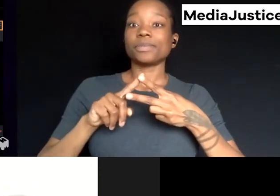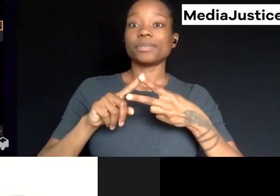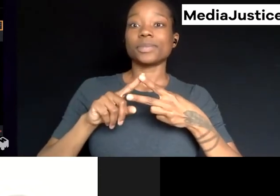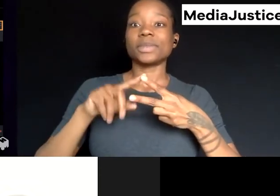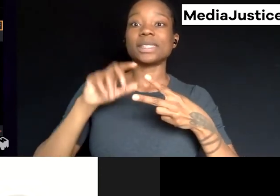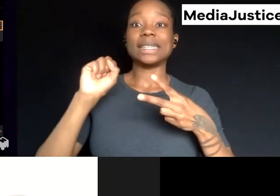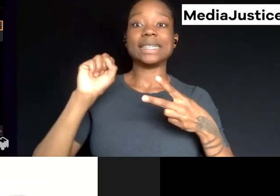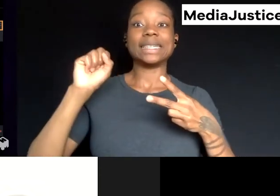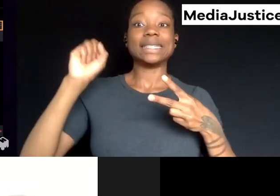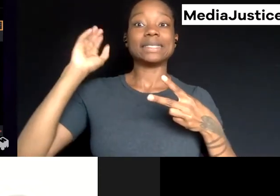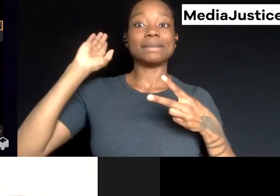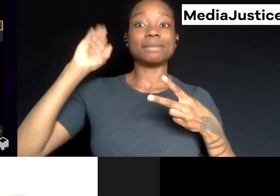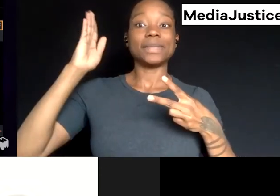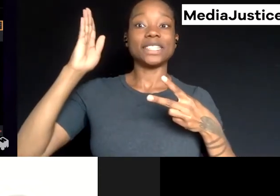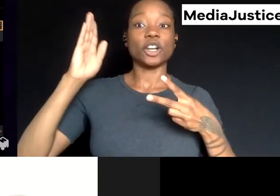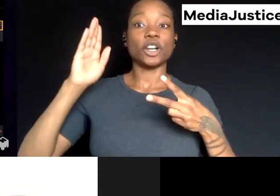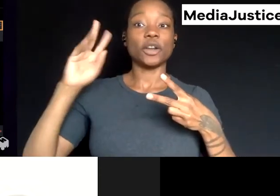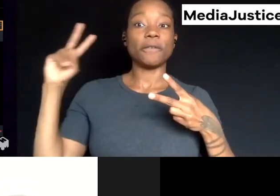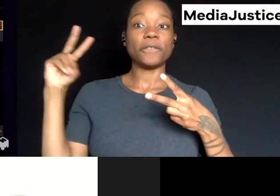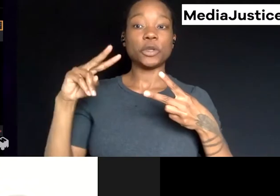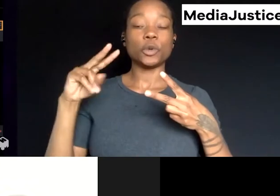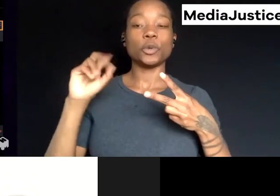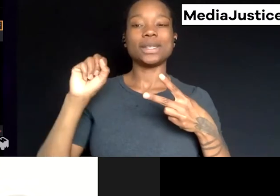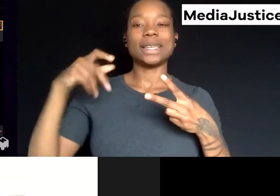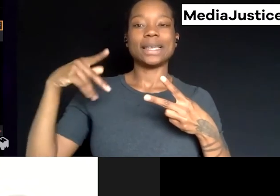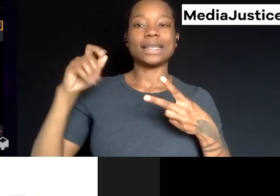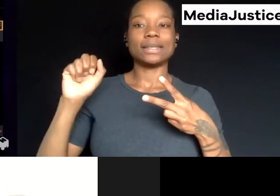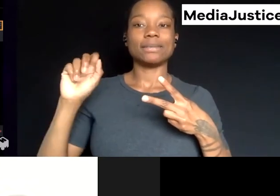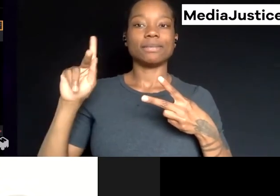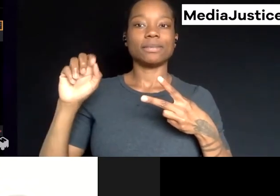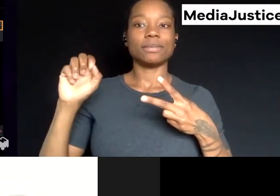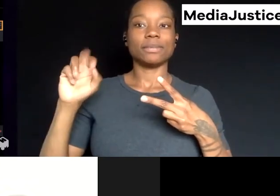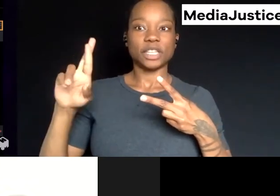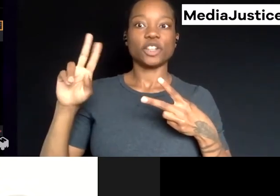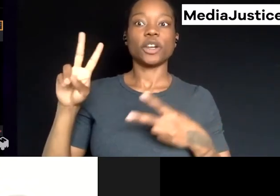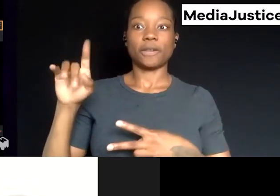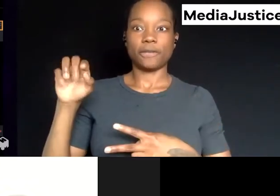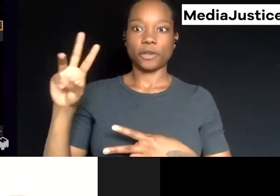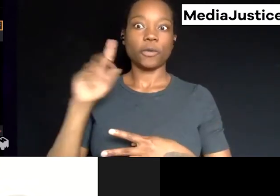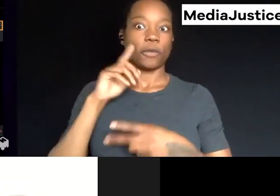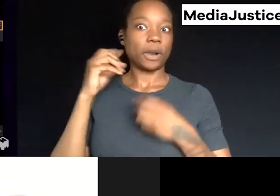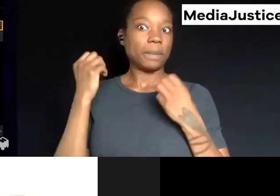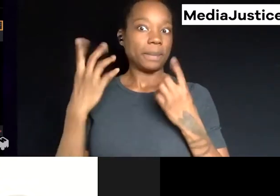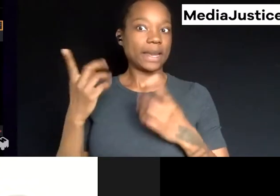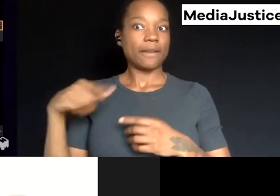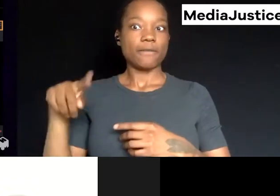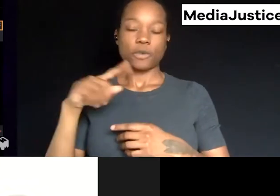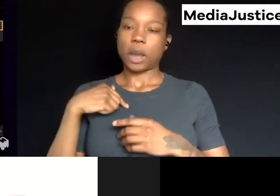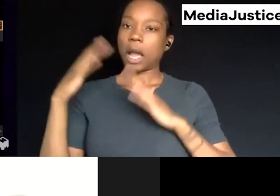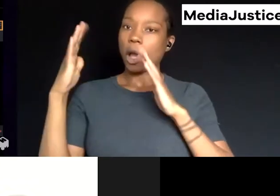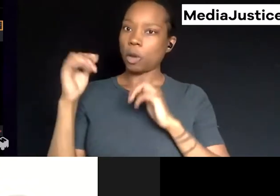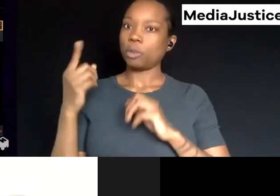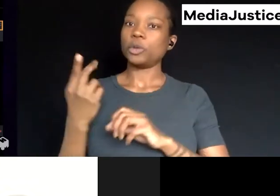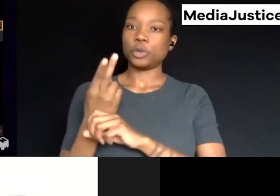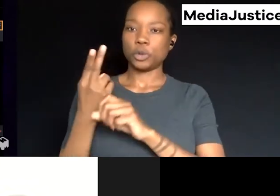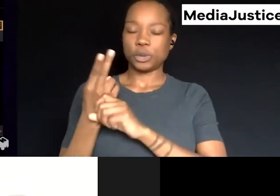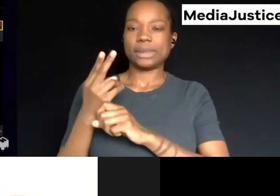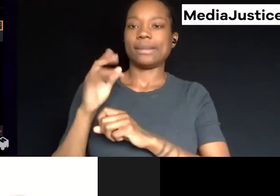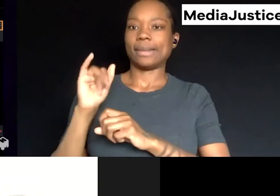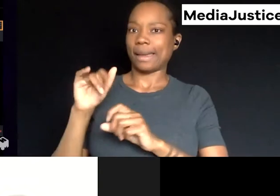of you, the speaker view is what you've got turned on, which would just be, as you see, you know, on the slide behind